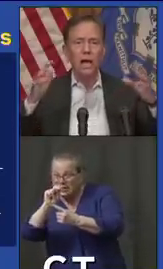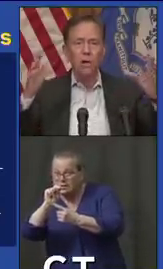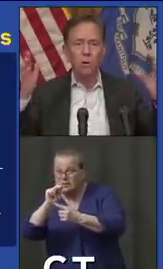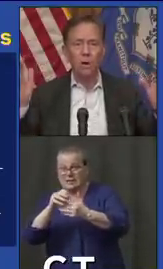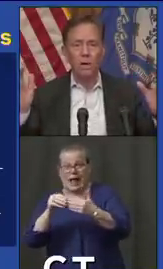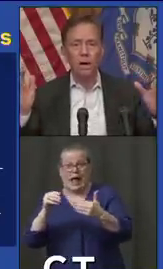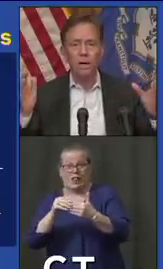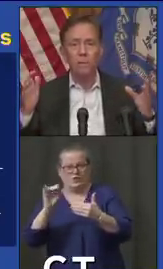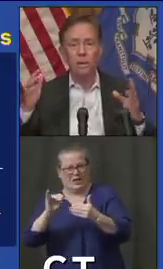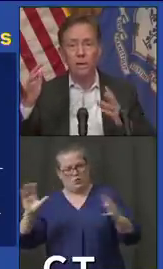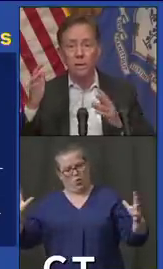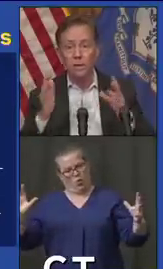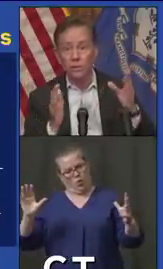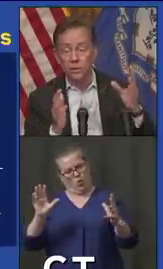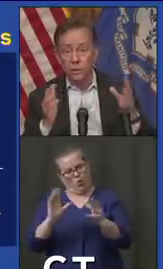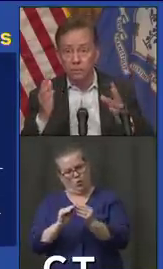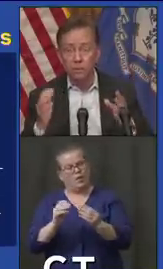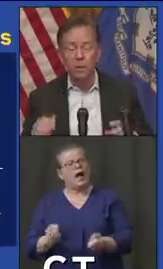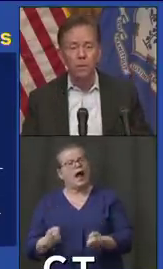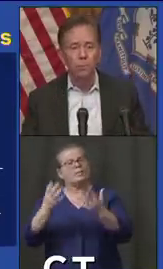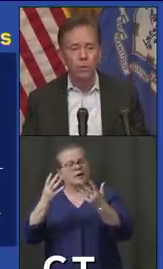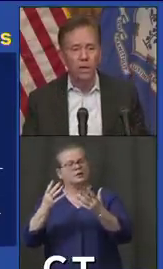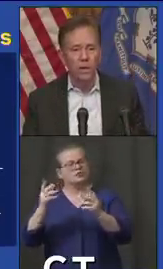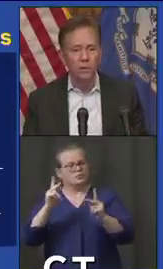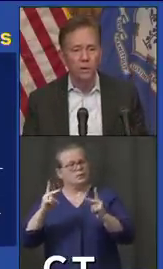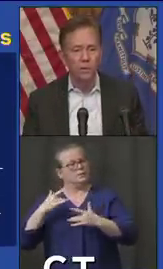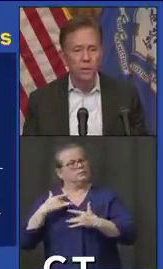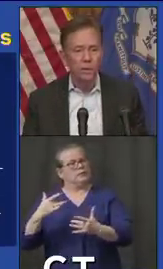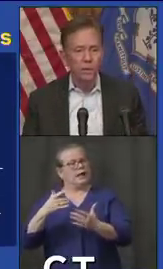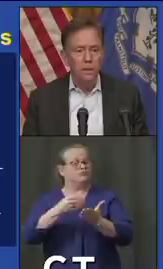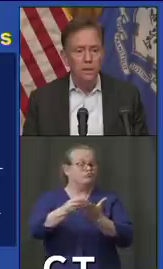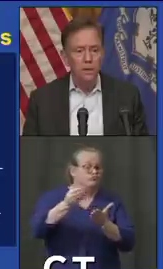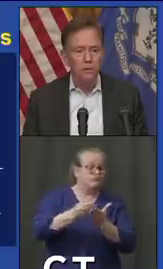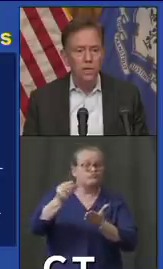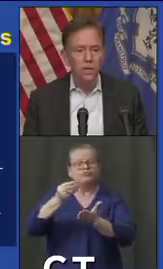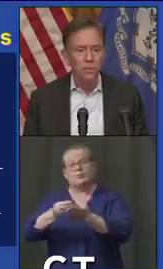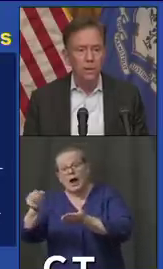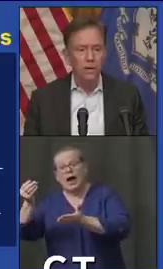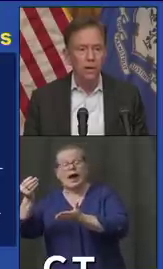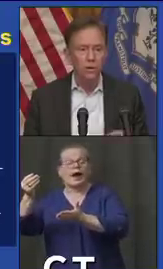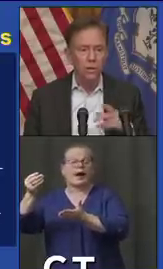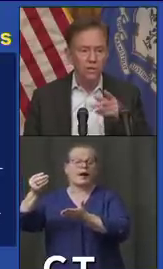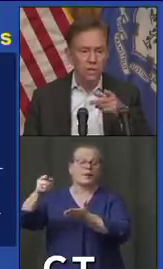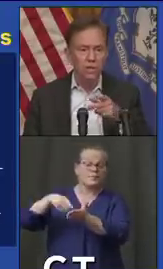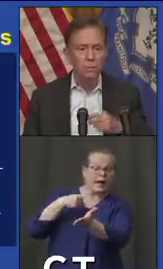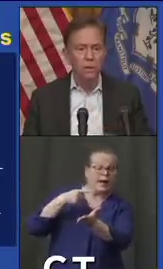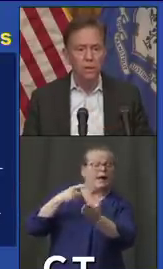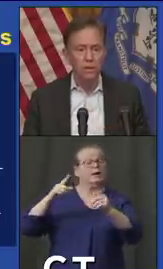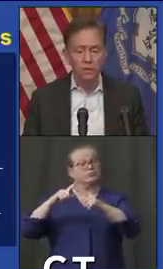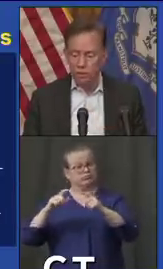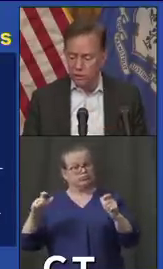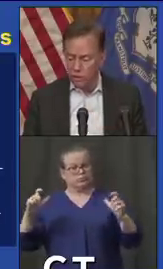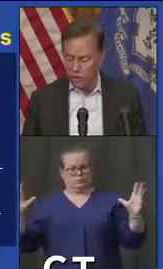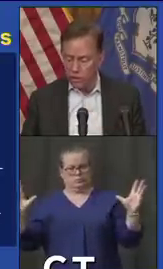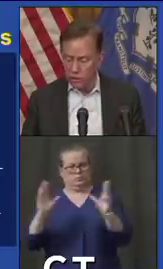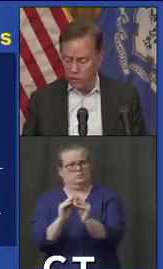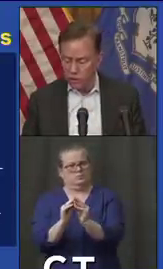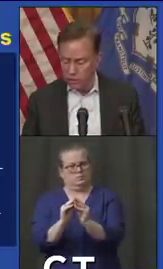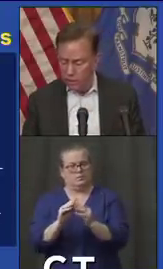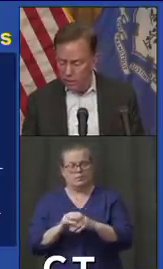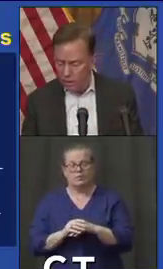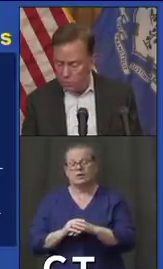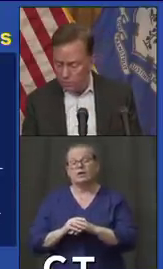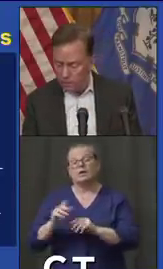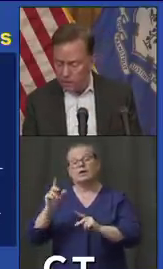see how our economy is put together, you'll see that about $106 billion, as you can see on that